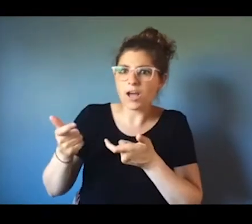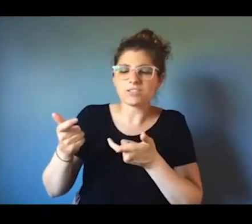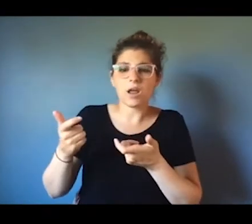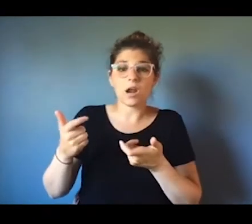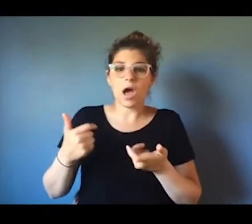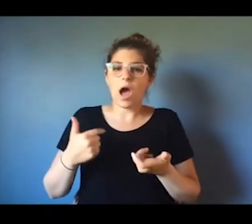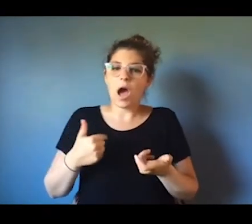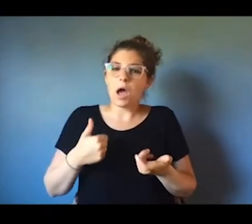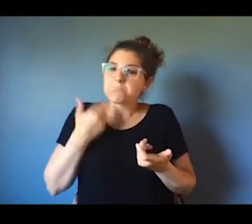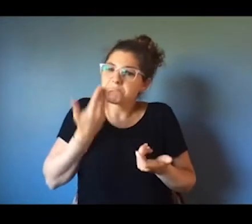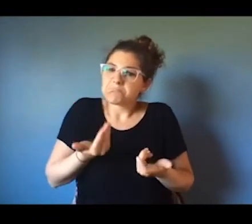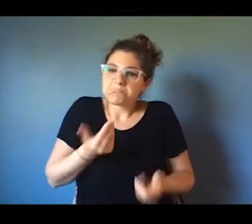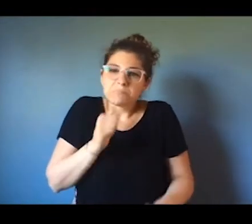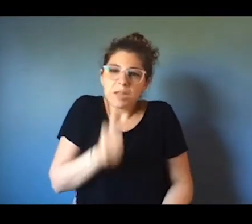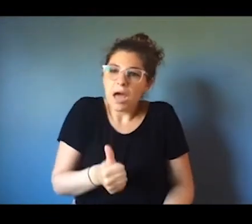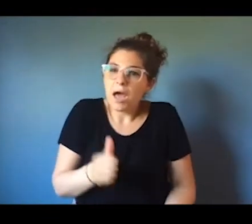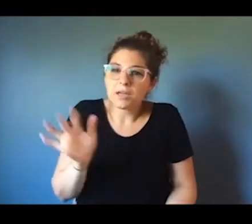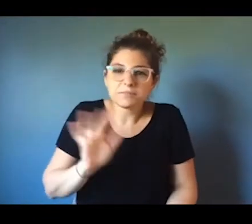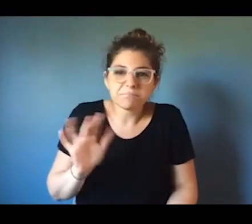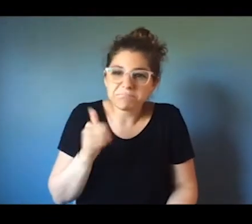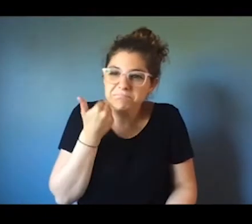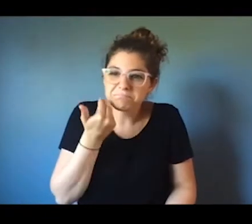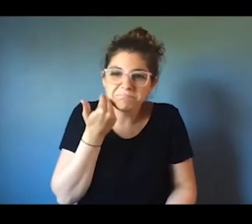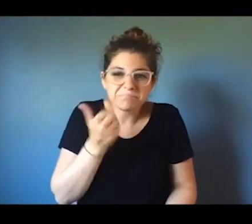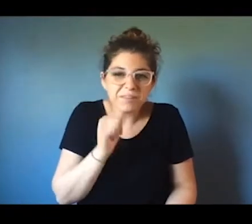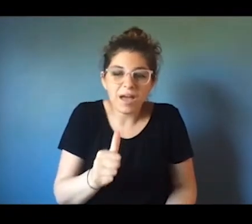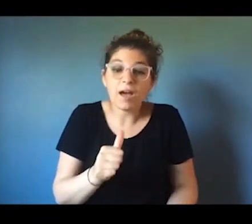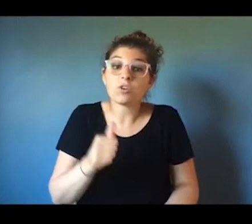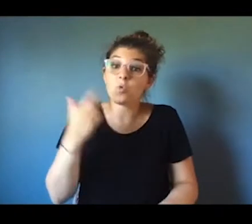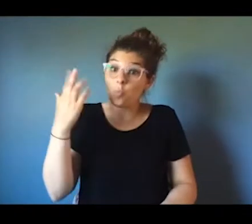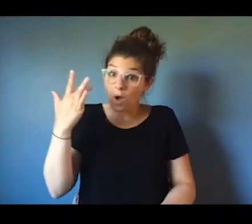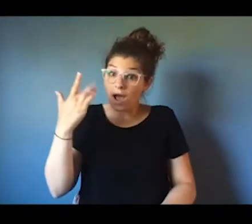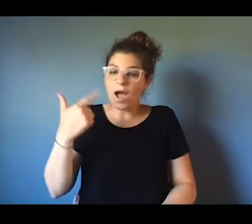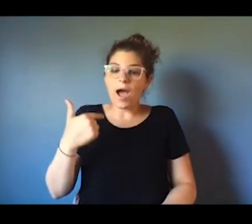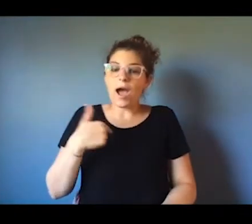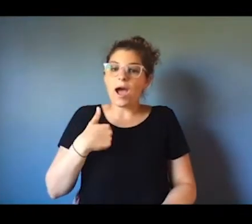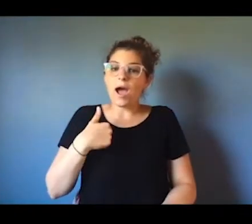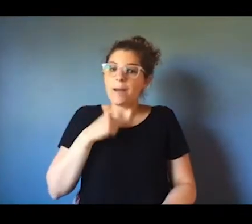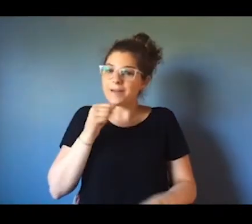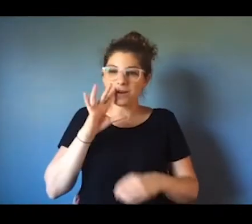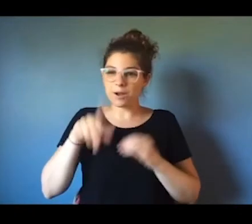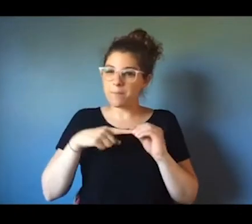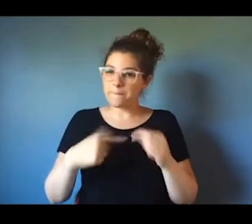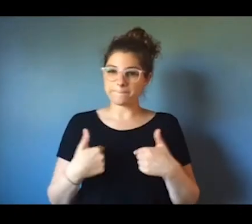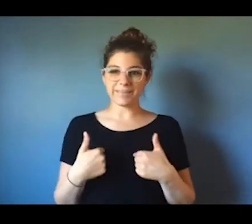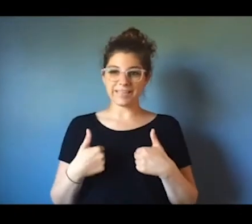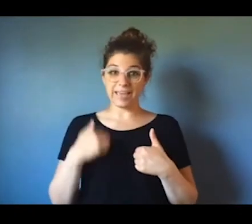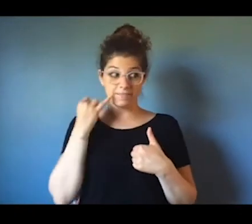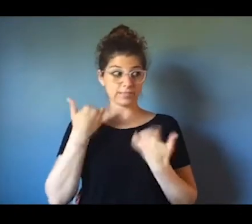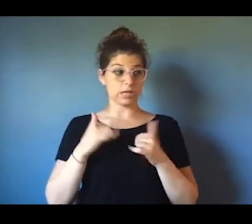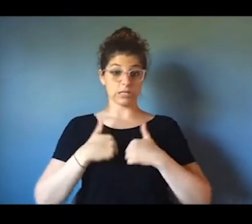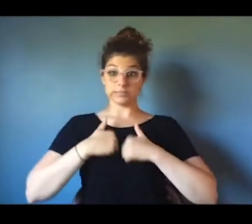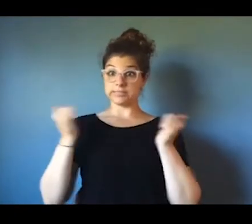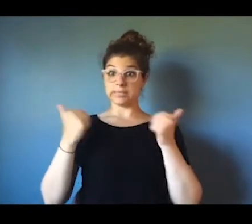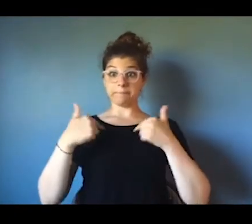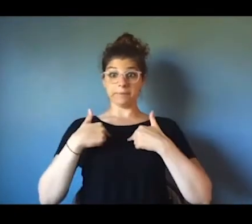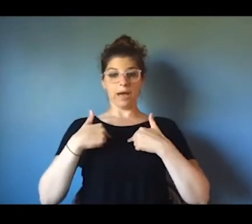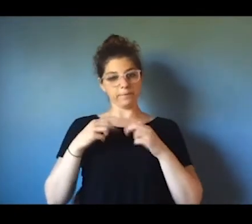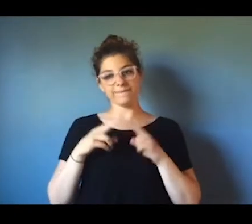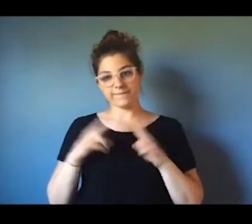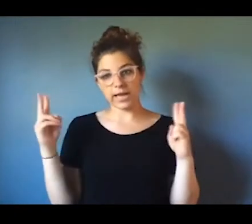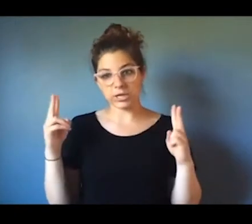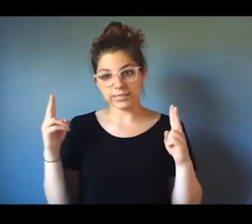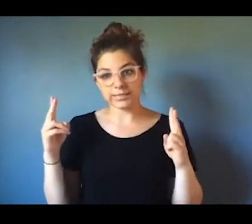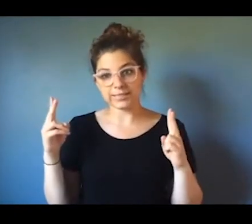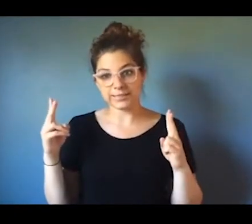millions of people. And I don't feel shy at all anymore about that. But the reason is because I'm not talking about me. If I was still talking